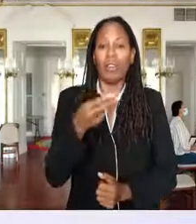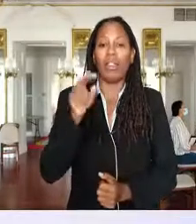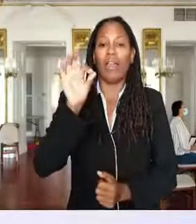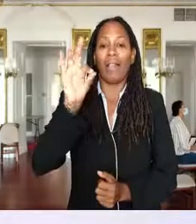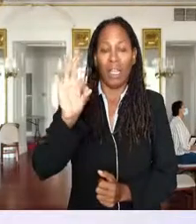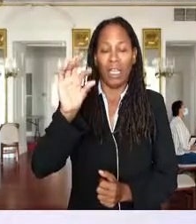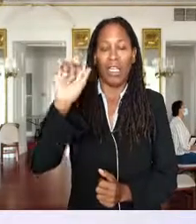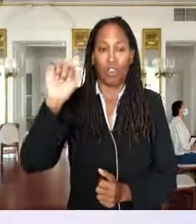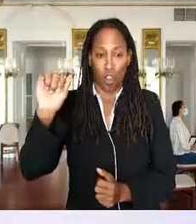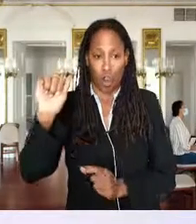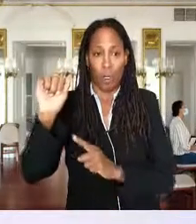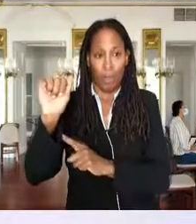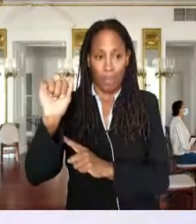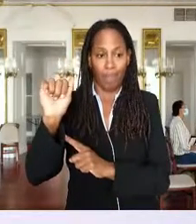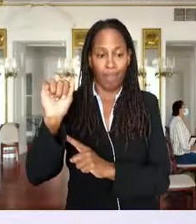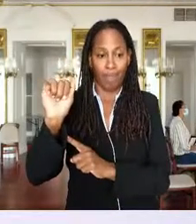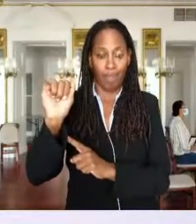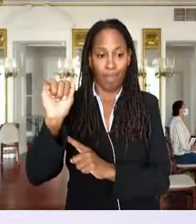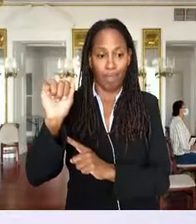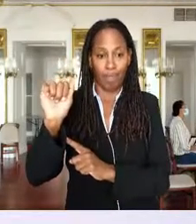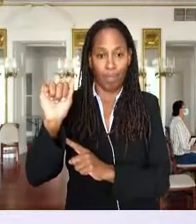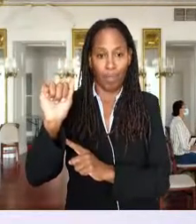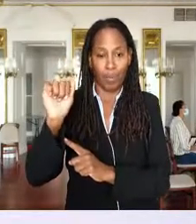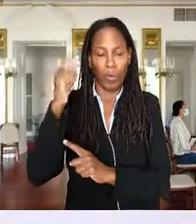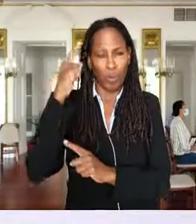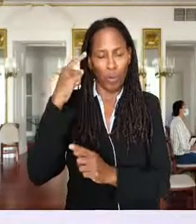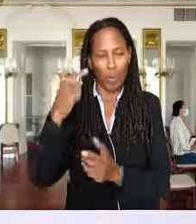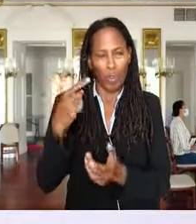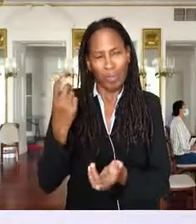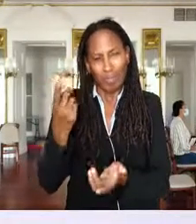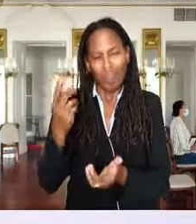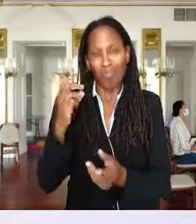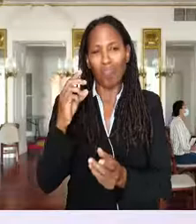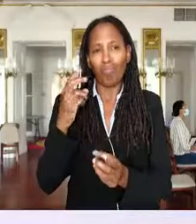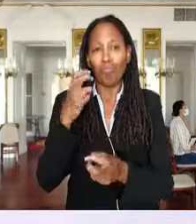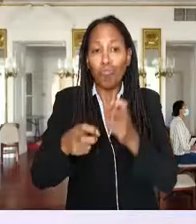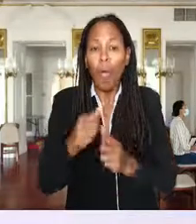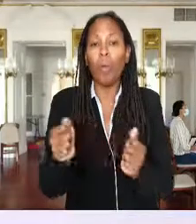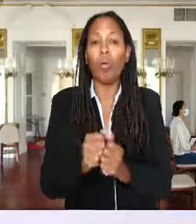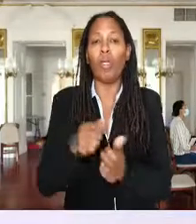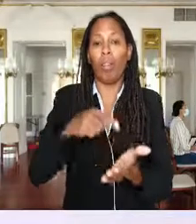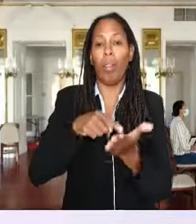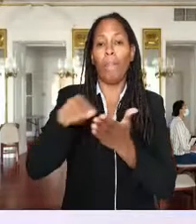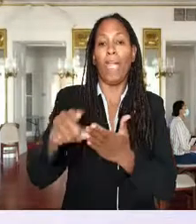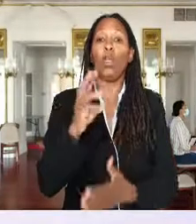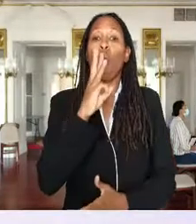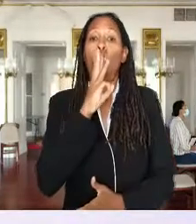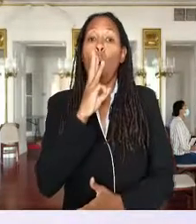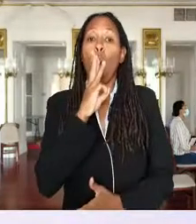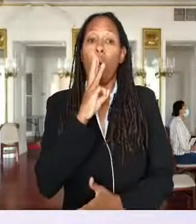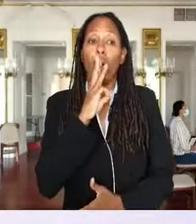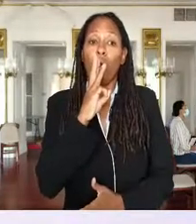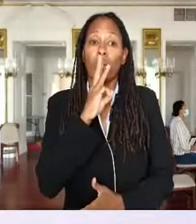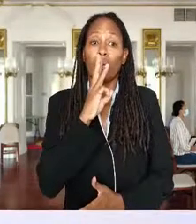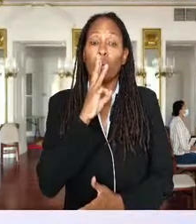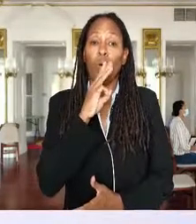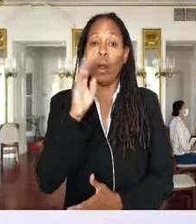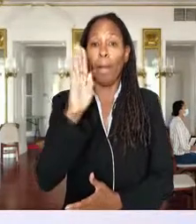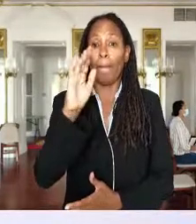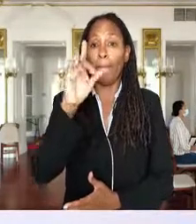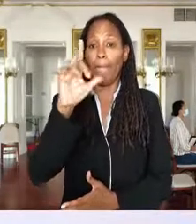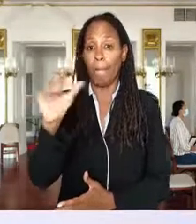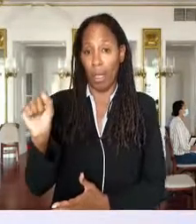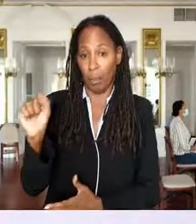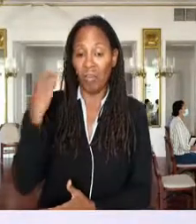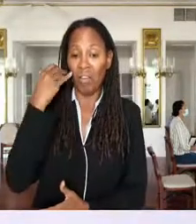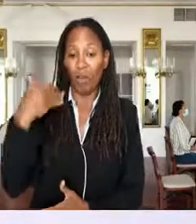this weekend about water, paying your water bill. If you have a water truck coming to your house or something, mm-hmm. we should be